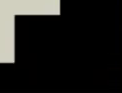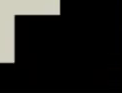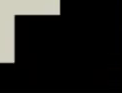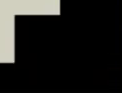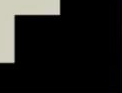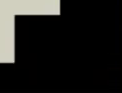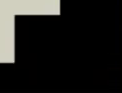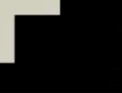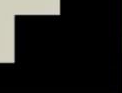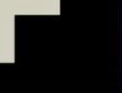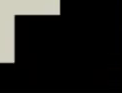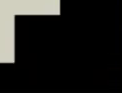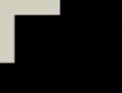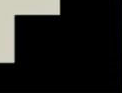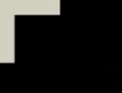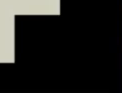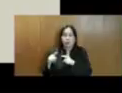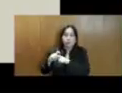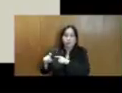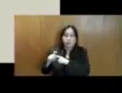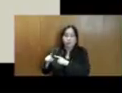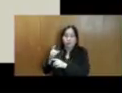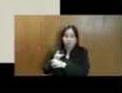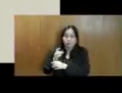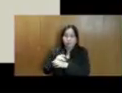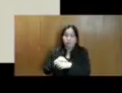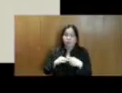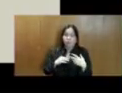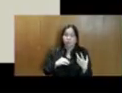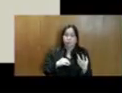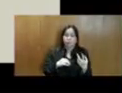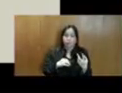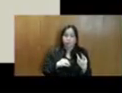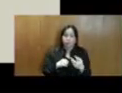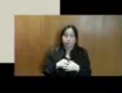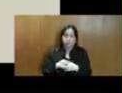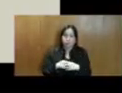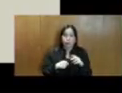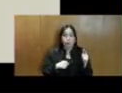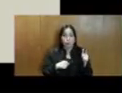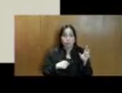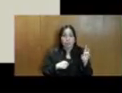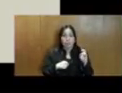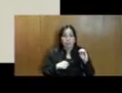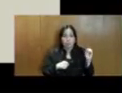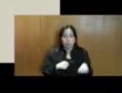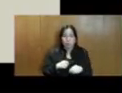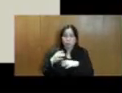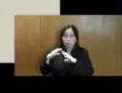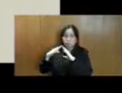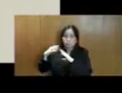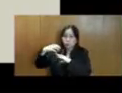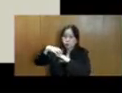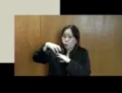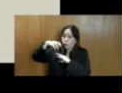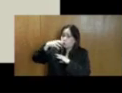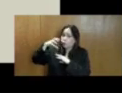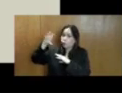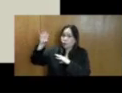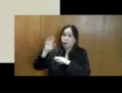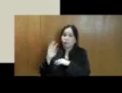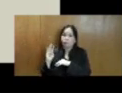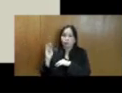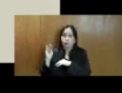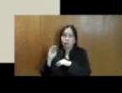are in electric vehicle manufacturing and battery manufacturing. About 27% are in solar, 14% are in wind,